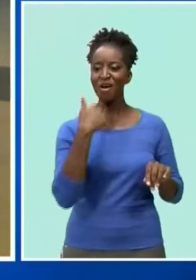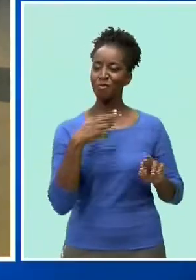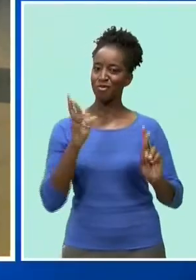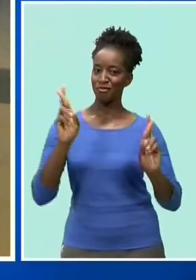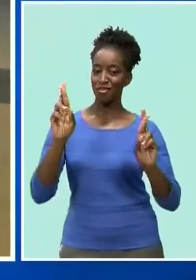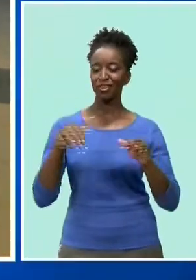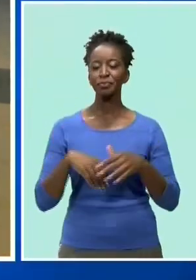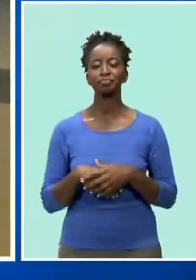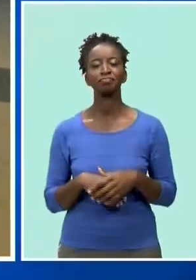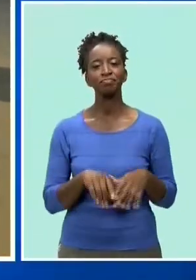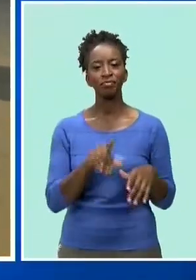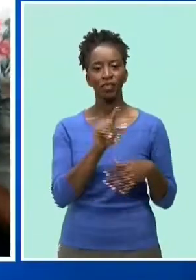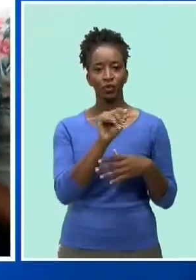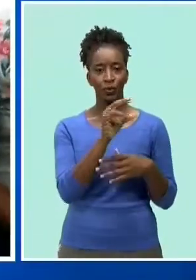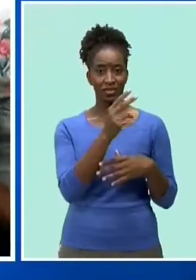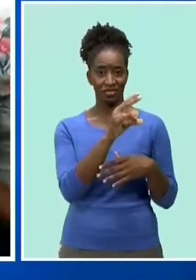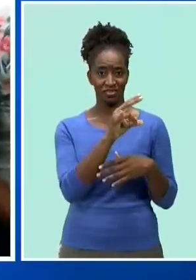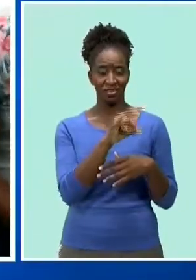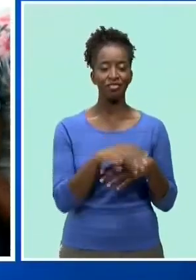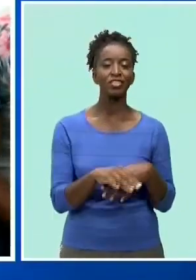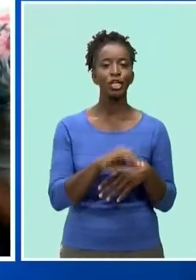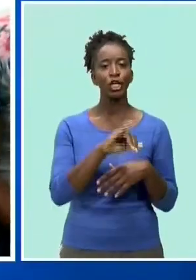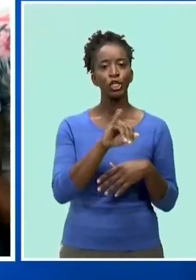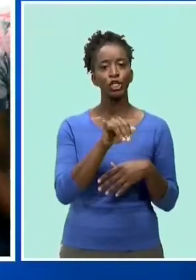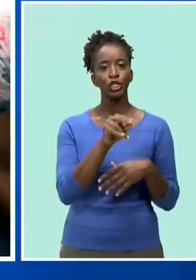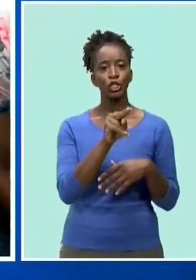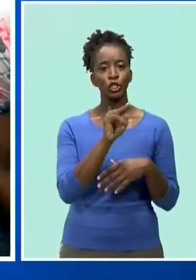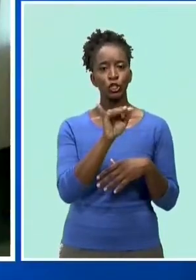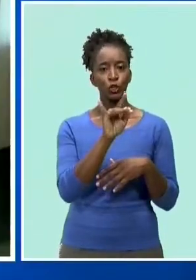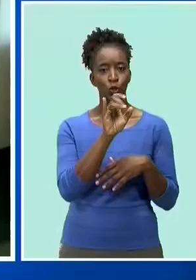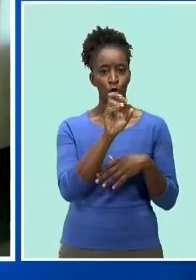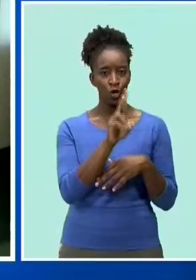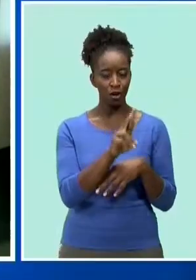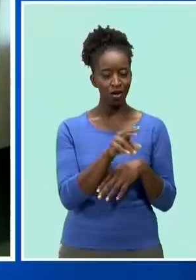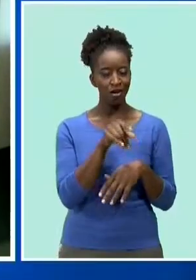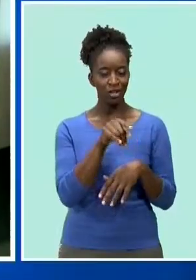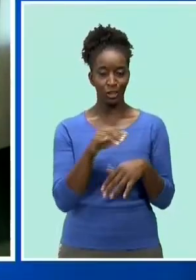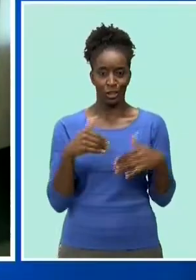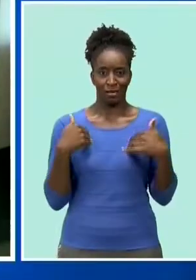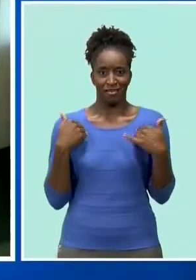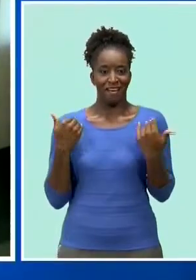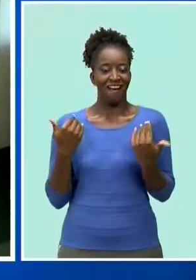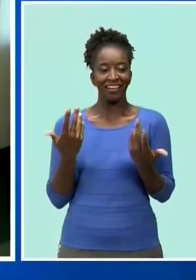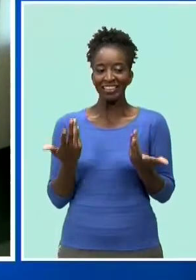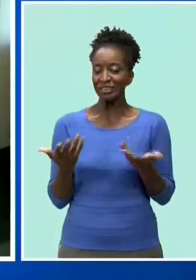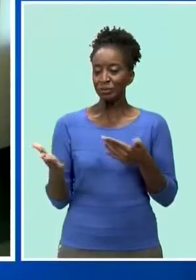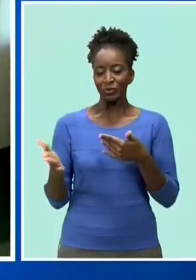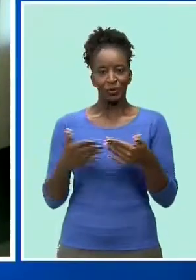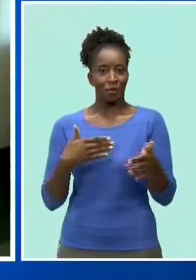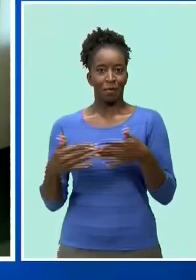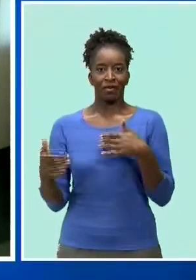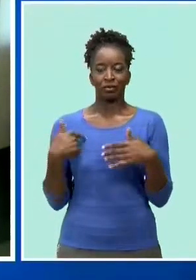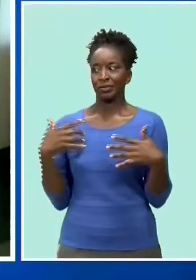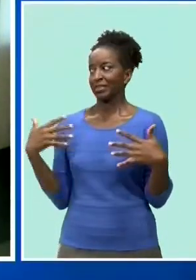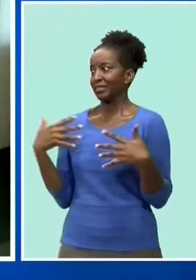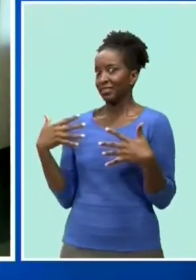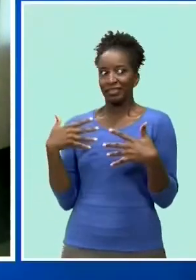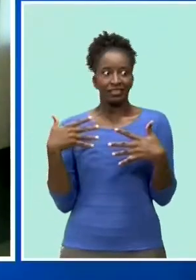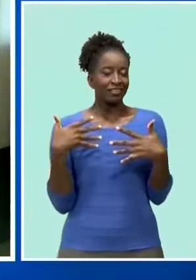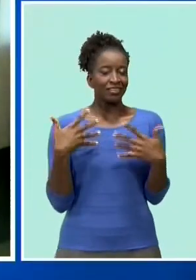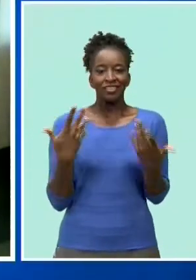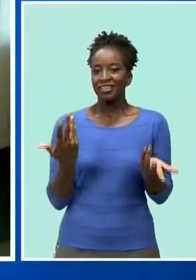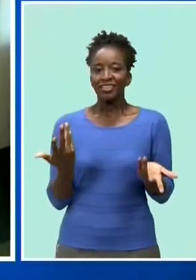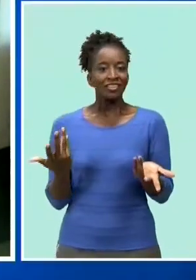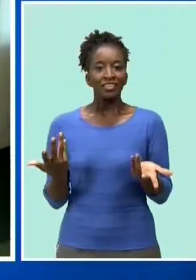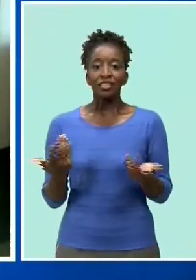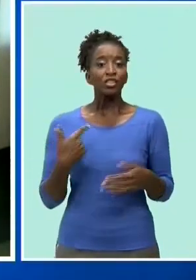2017 Junior Monarch Terry says she's not intimidated because she's the youngest in the final. It doesn't faze me. As I said, I'm not scared. I know